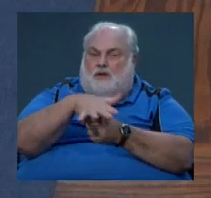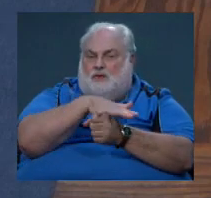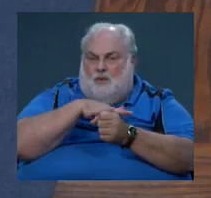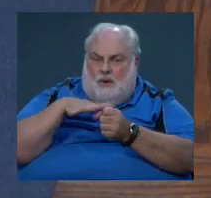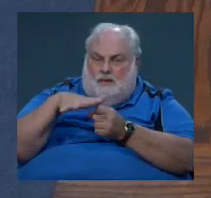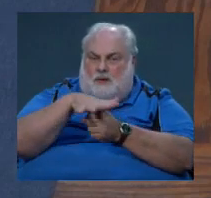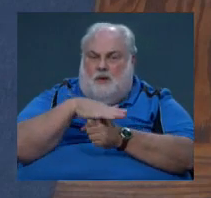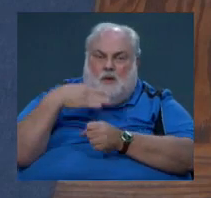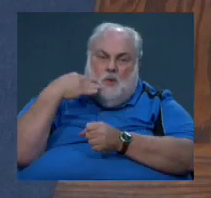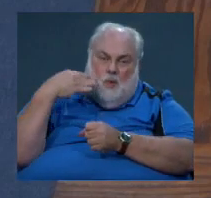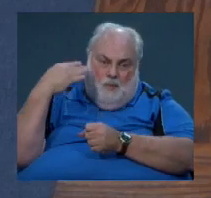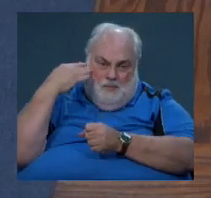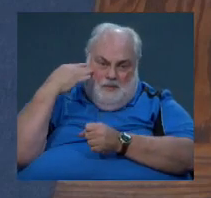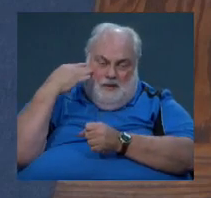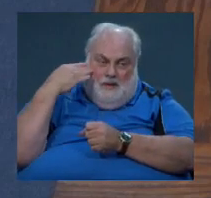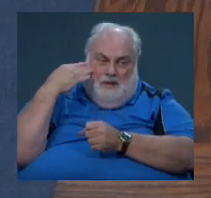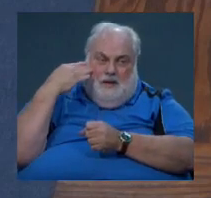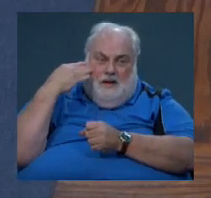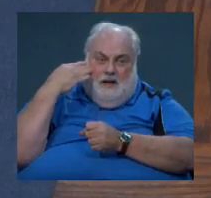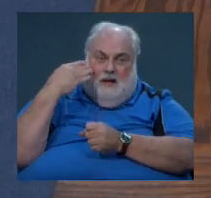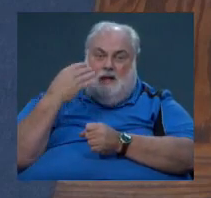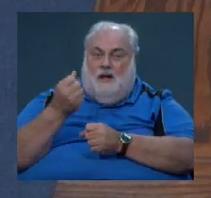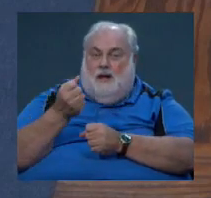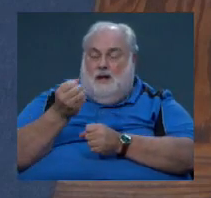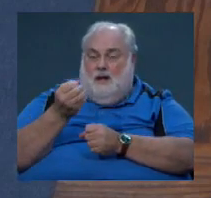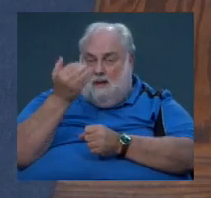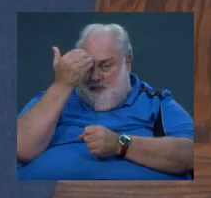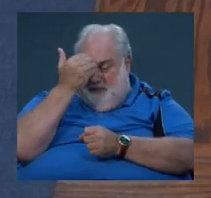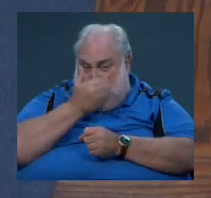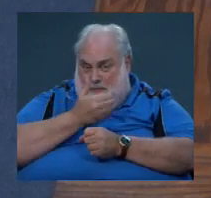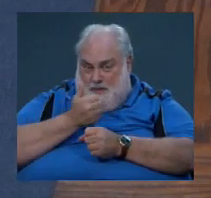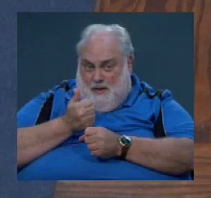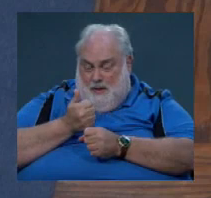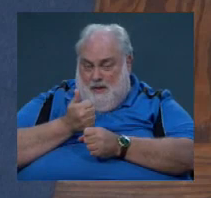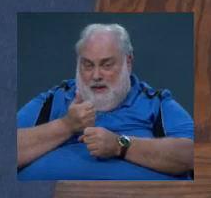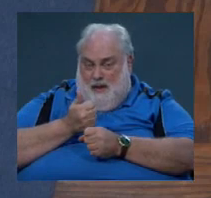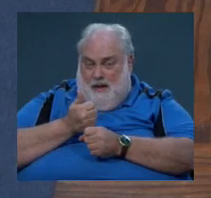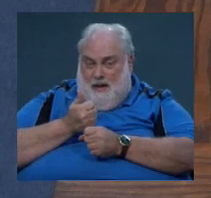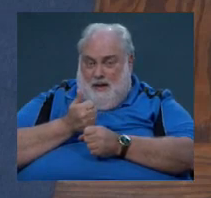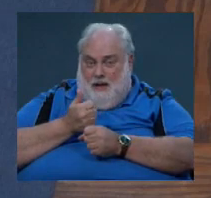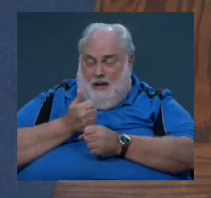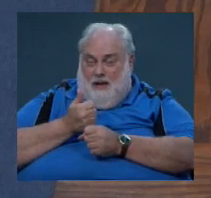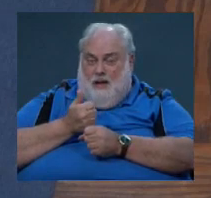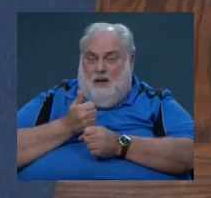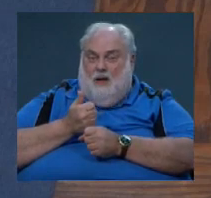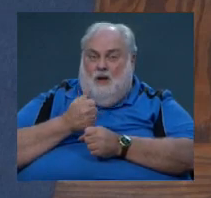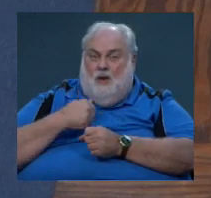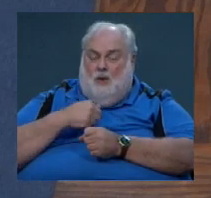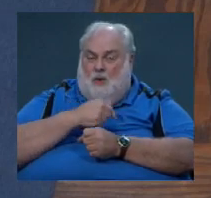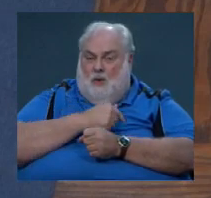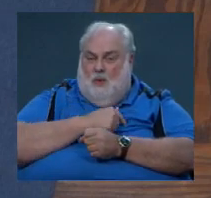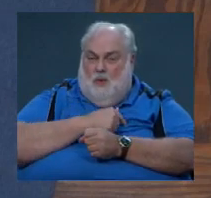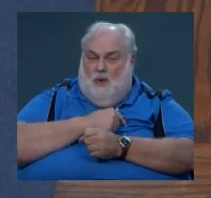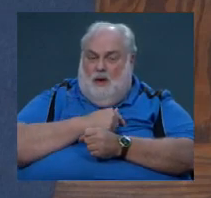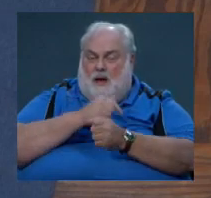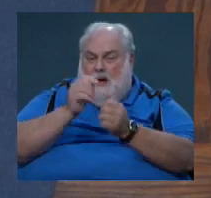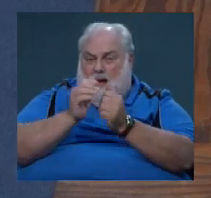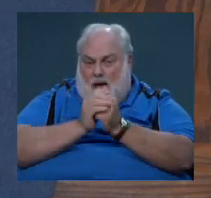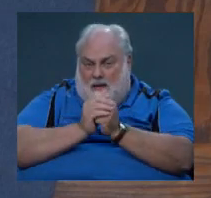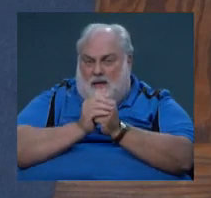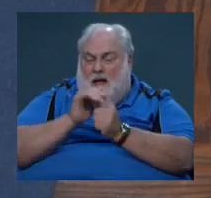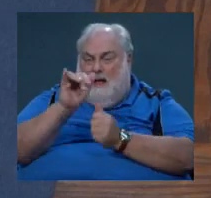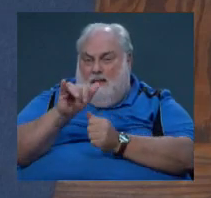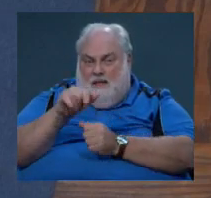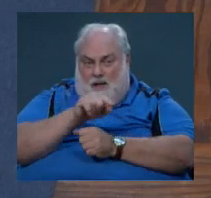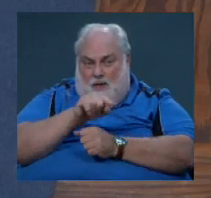surrounding residential area. And because of that, the League would ask that